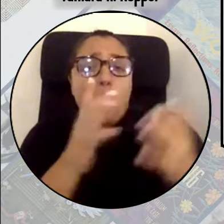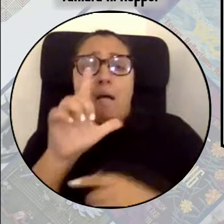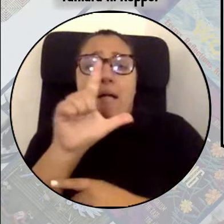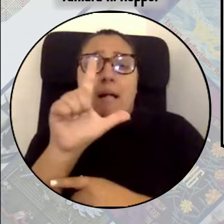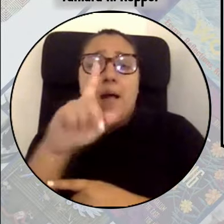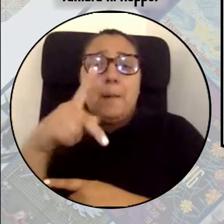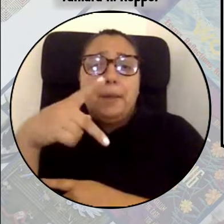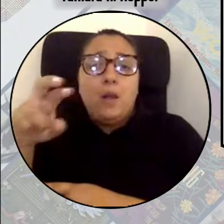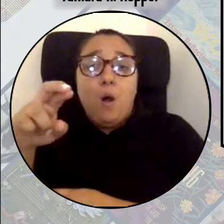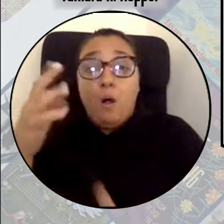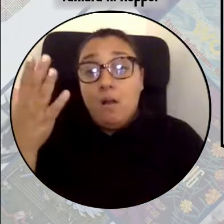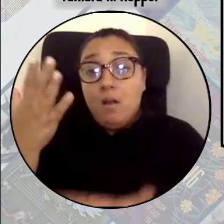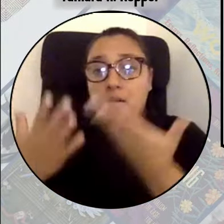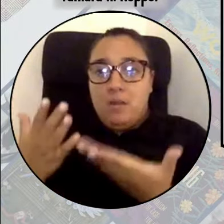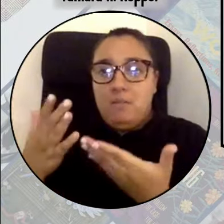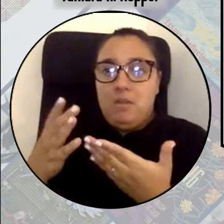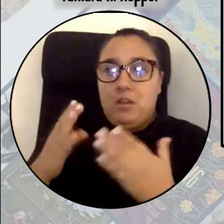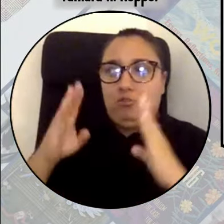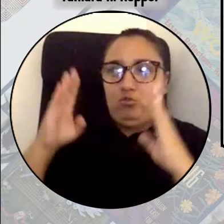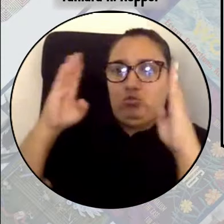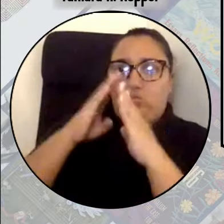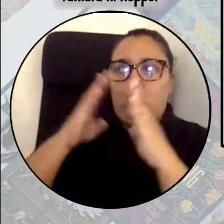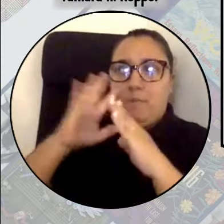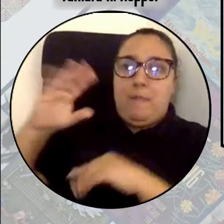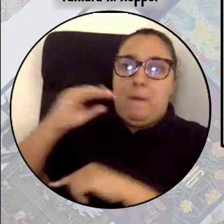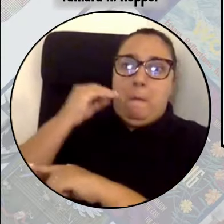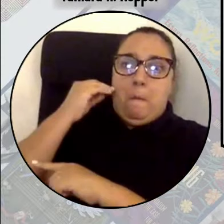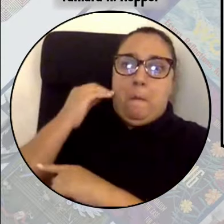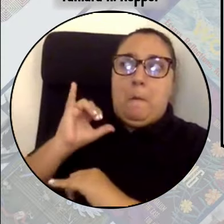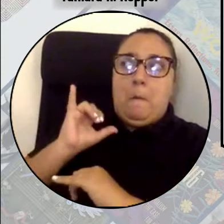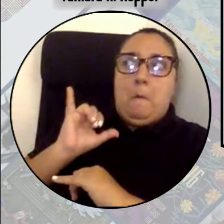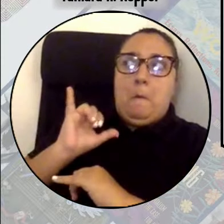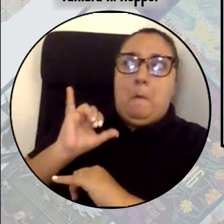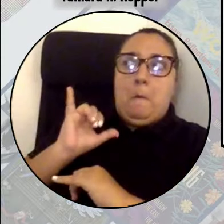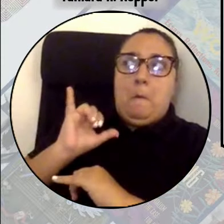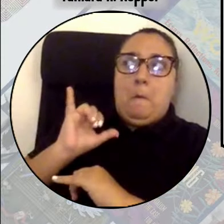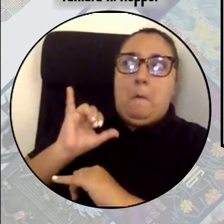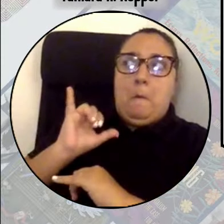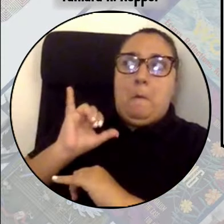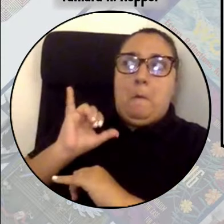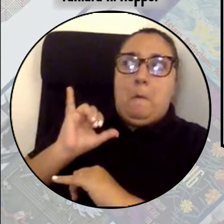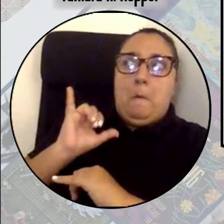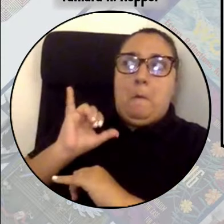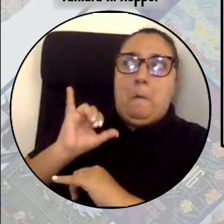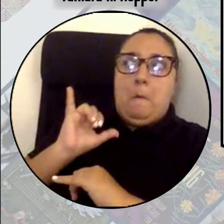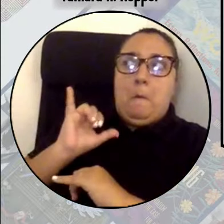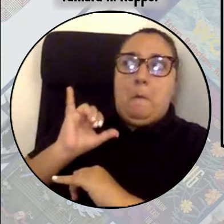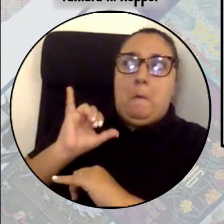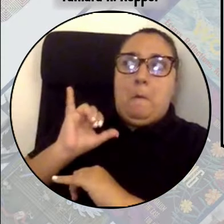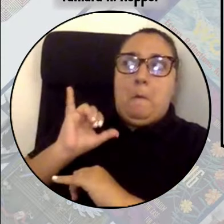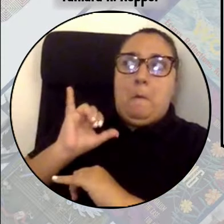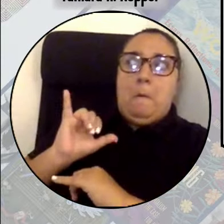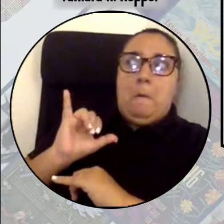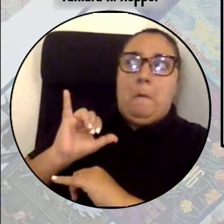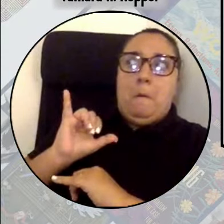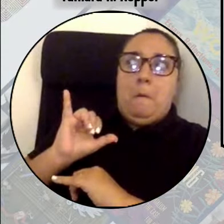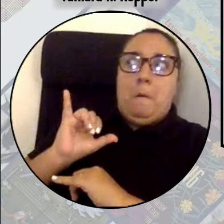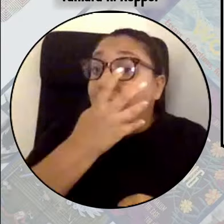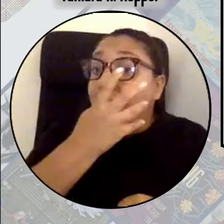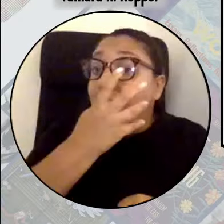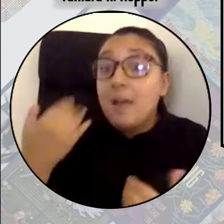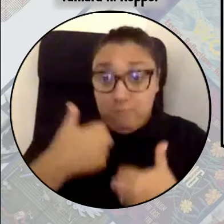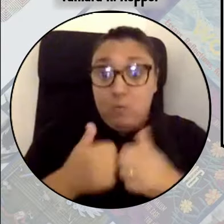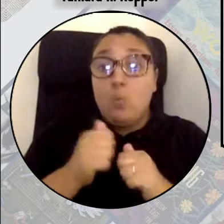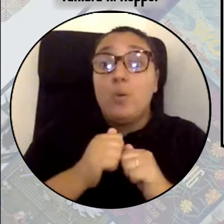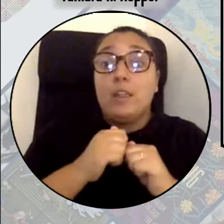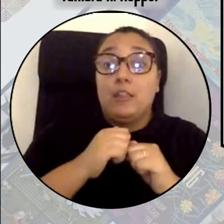problems with the law or so forth. And but you also have non-immigrant who also might have problems with the law, or they might have